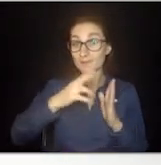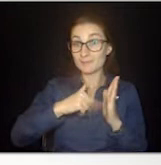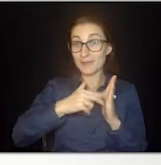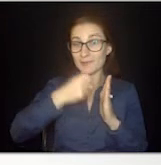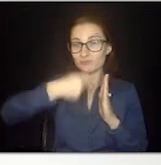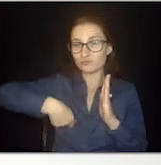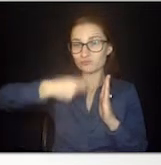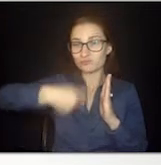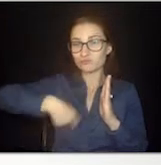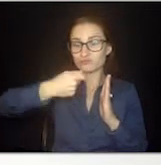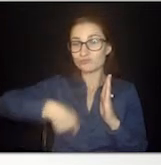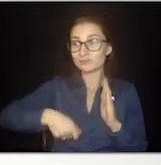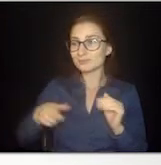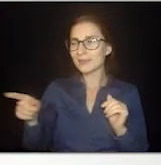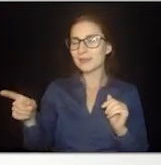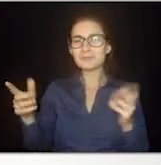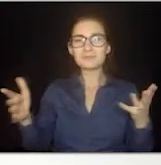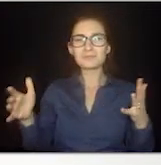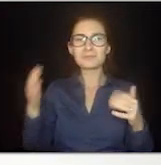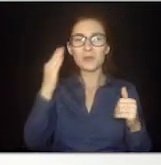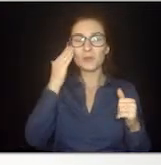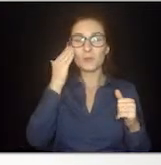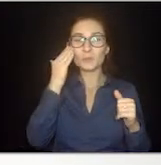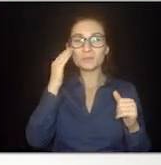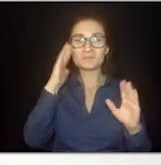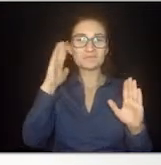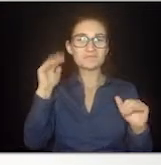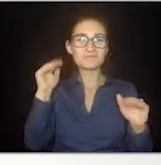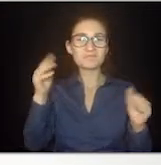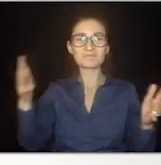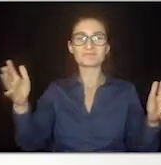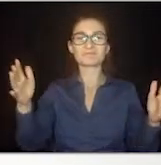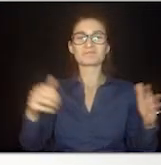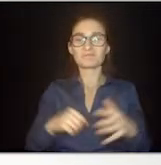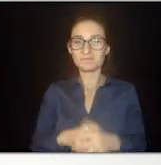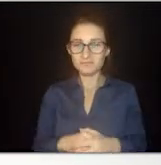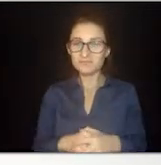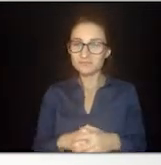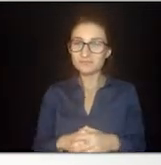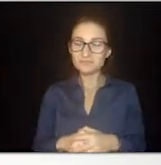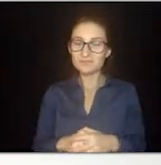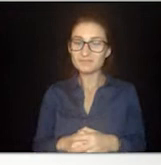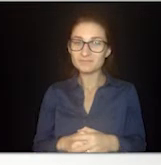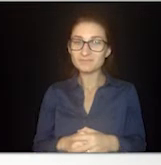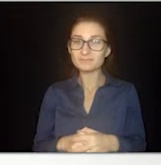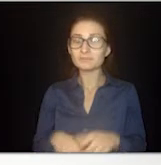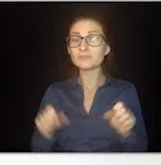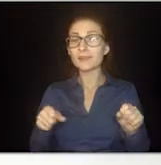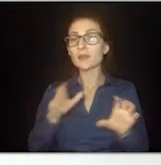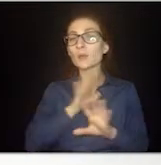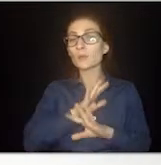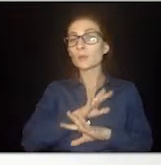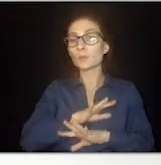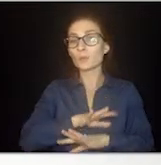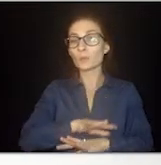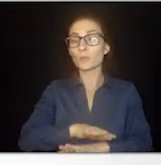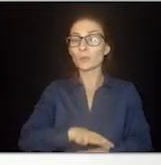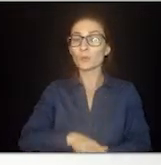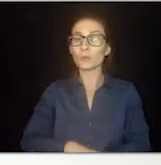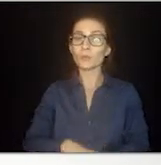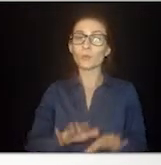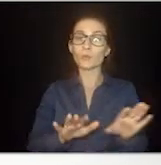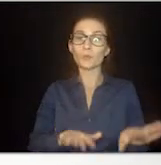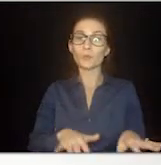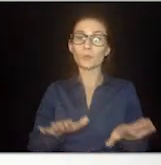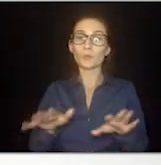out, he kind of knows what's going to happen, right? So he can